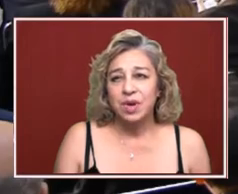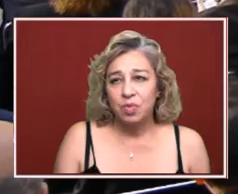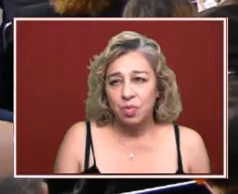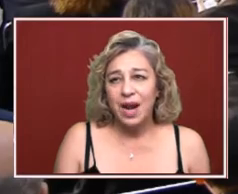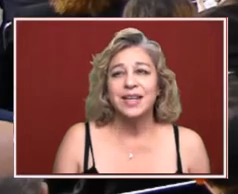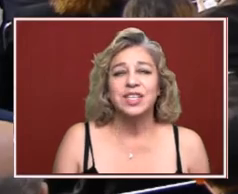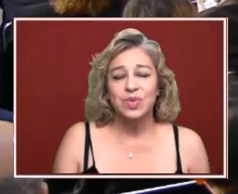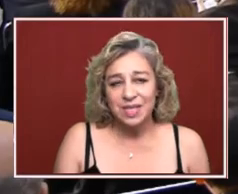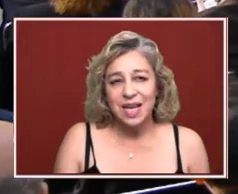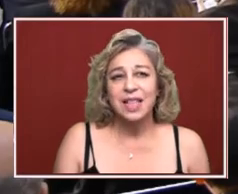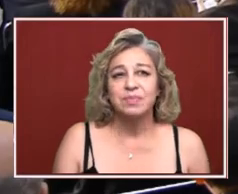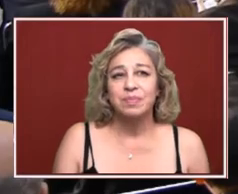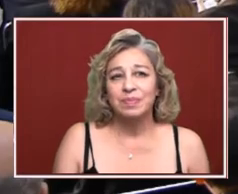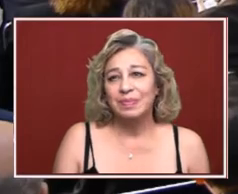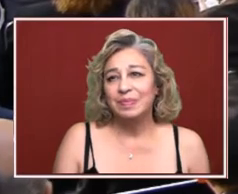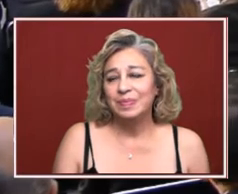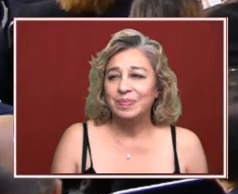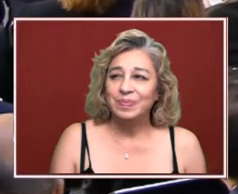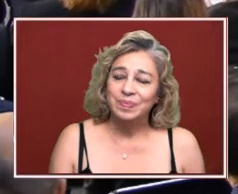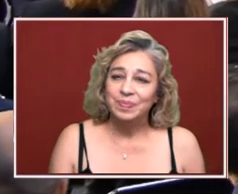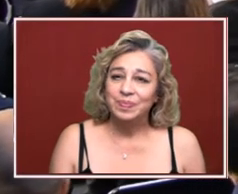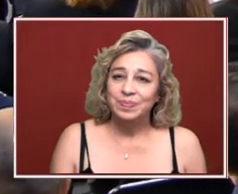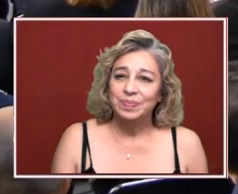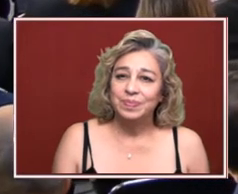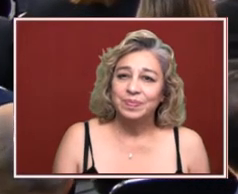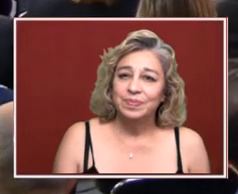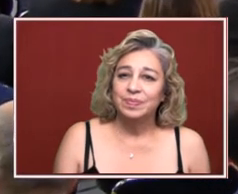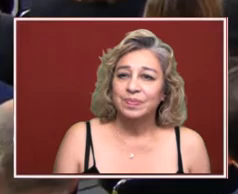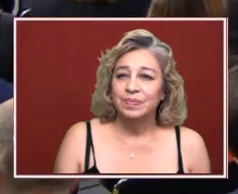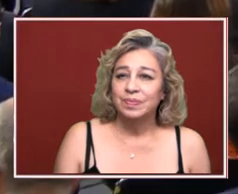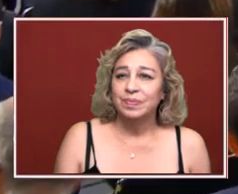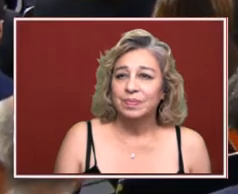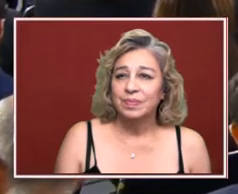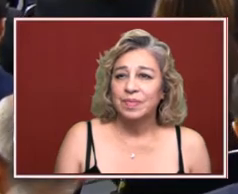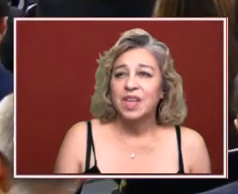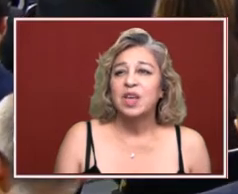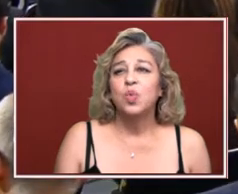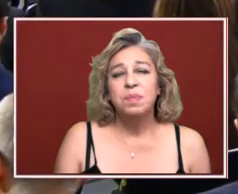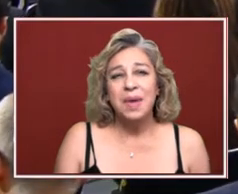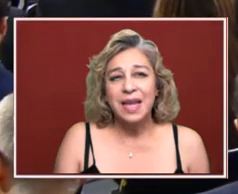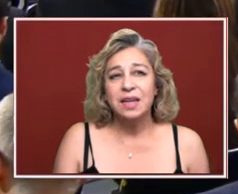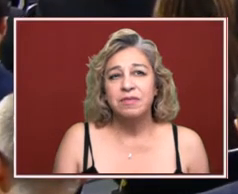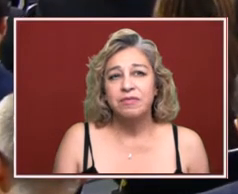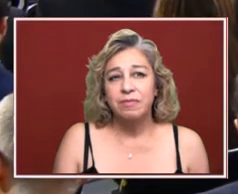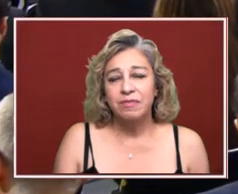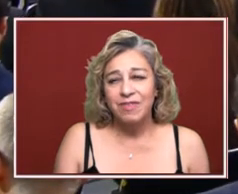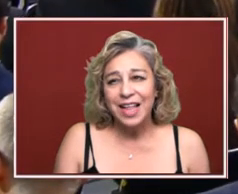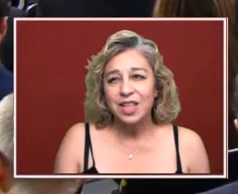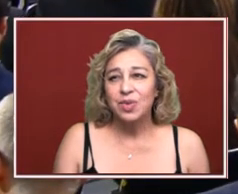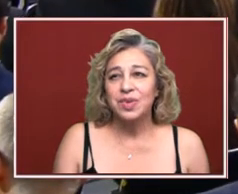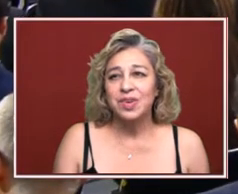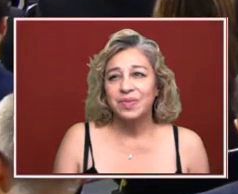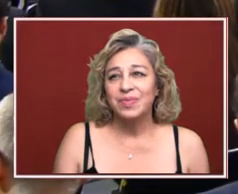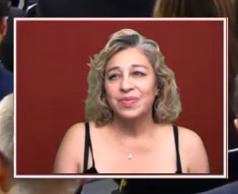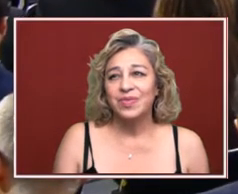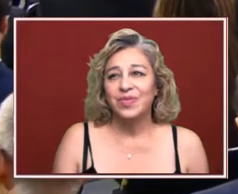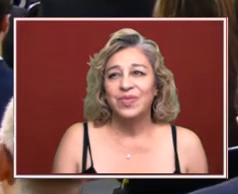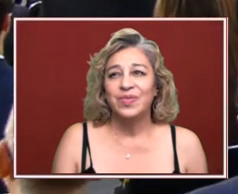asylum, right to asylum. Lo hicimos valer. We made it